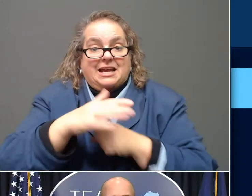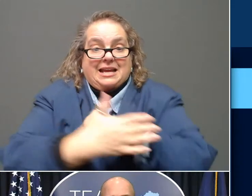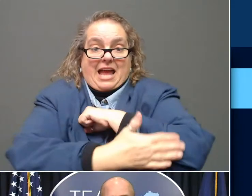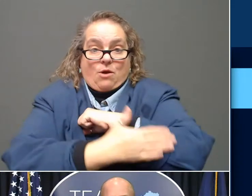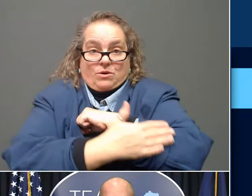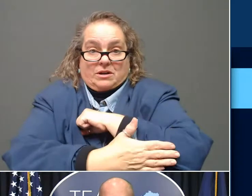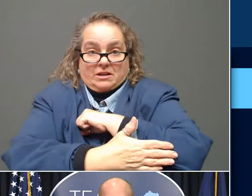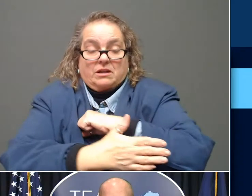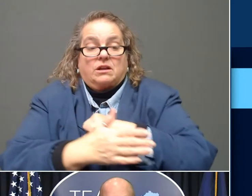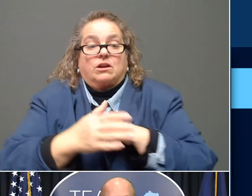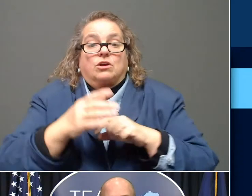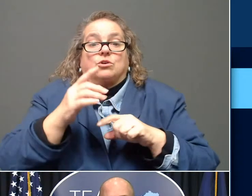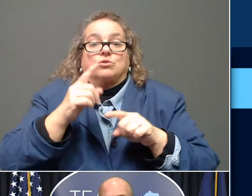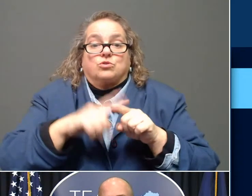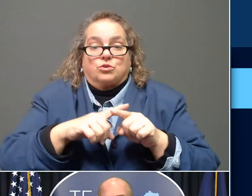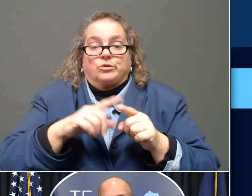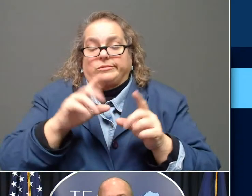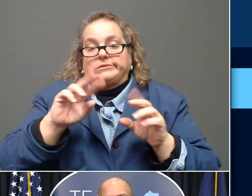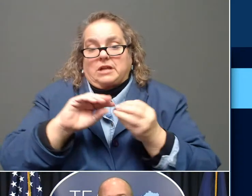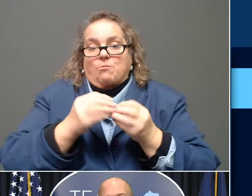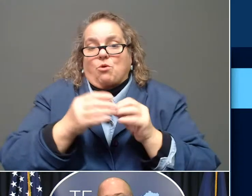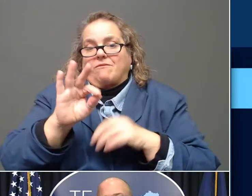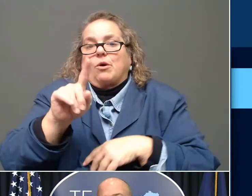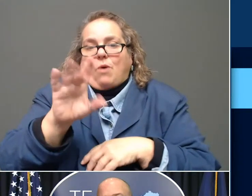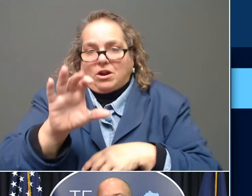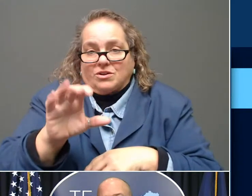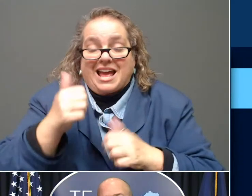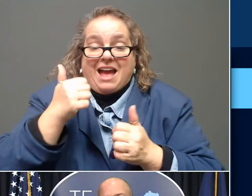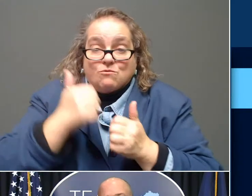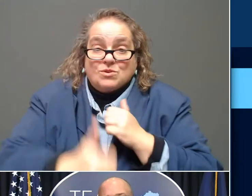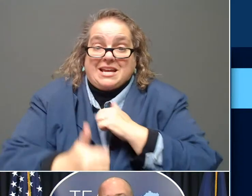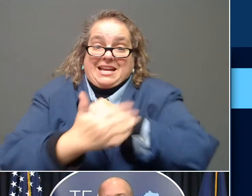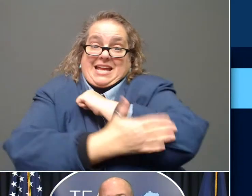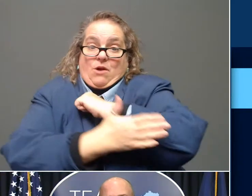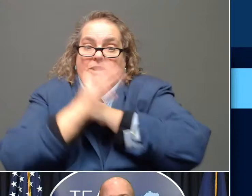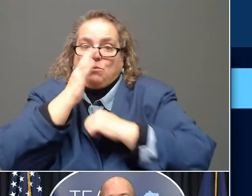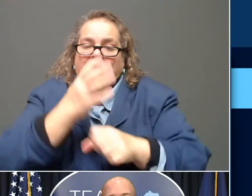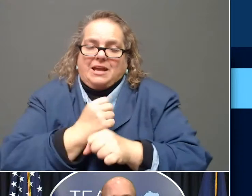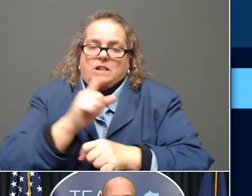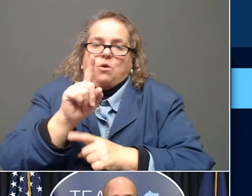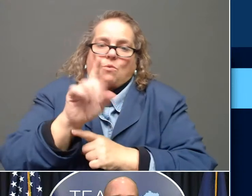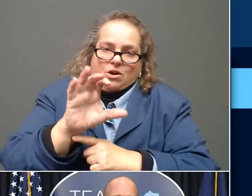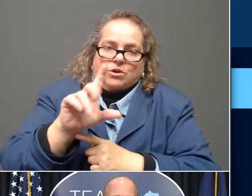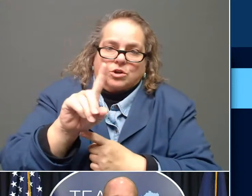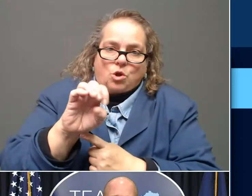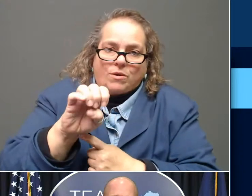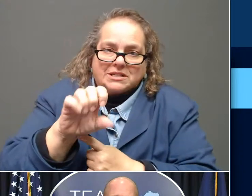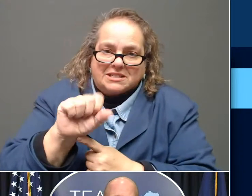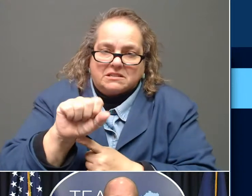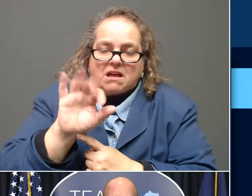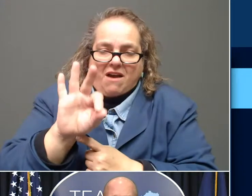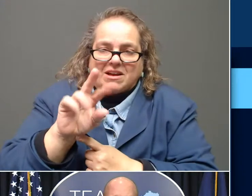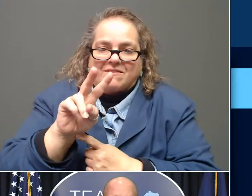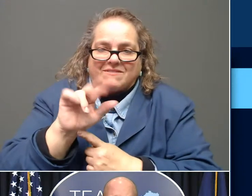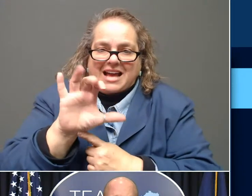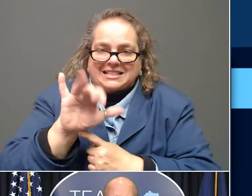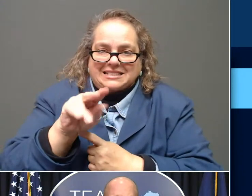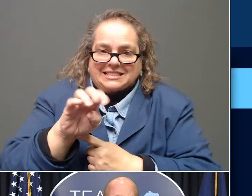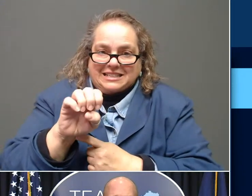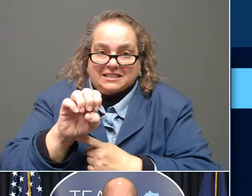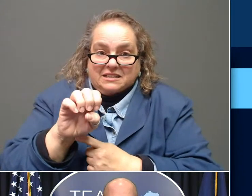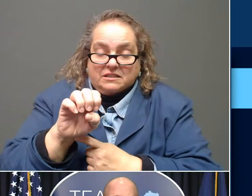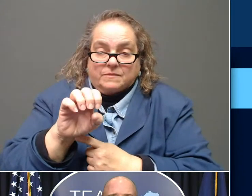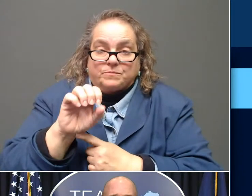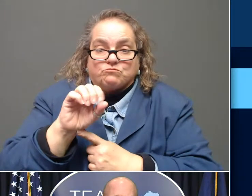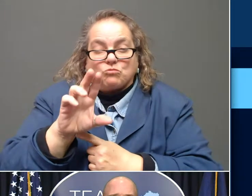So I've tried to be as transparent as I can be as we've gone through this journey. The way we did this, and I'll just tell you, the quantities are insufficient.